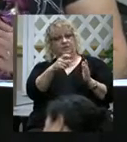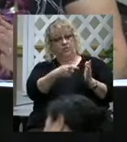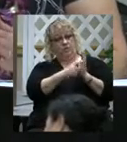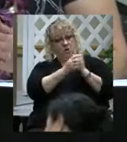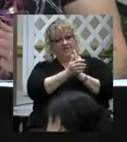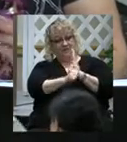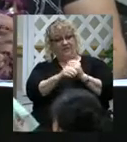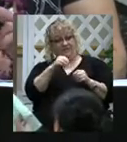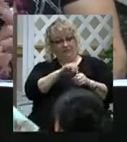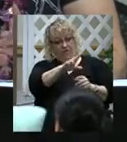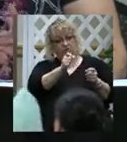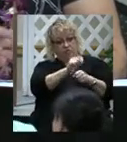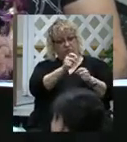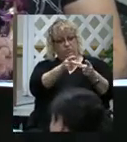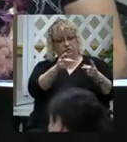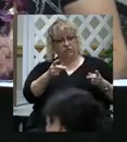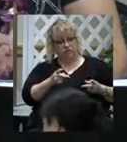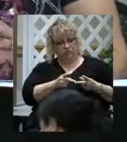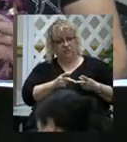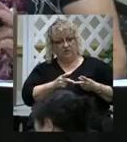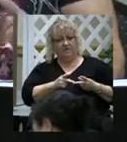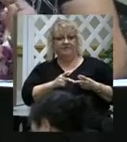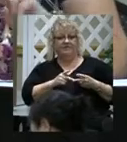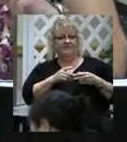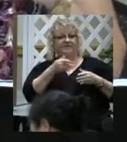skill, then the added